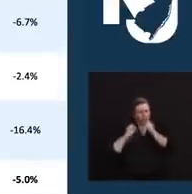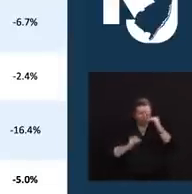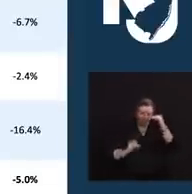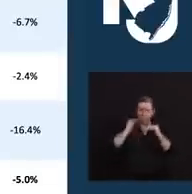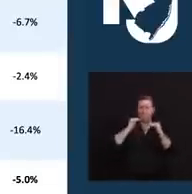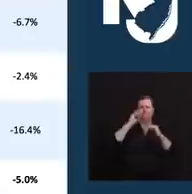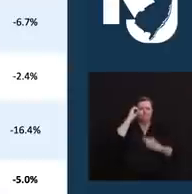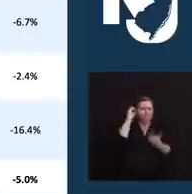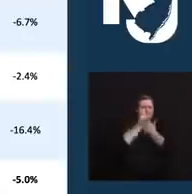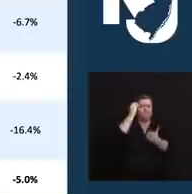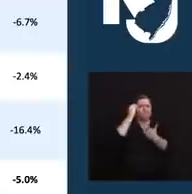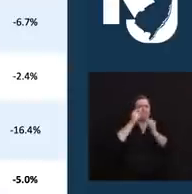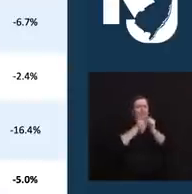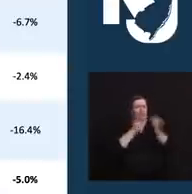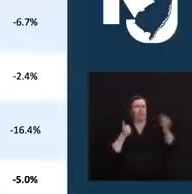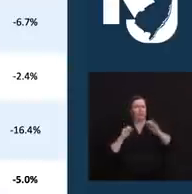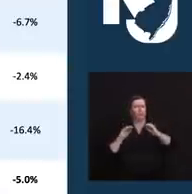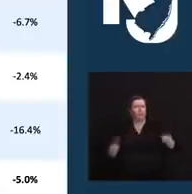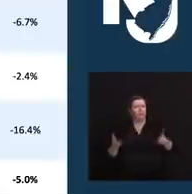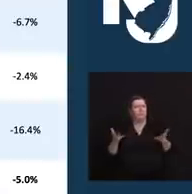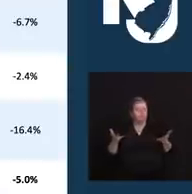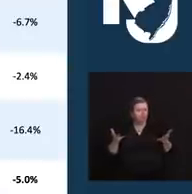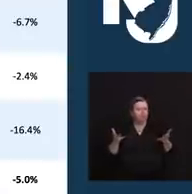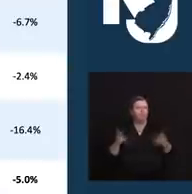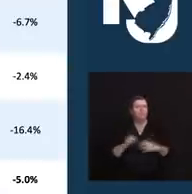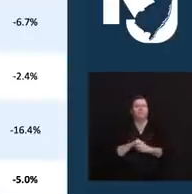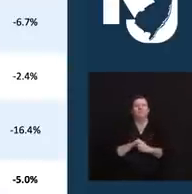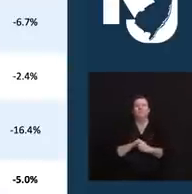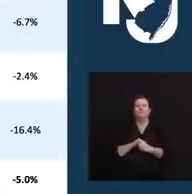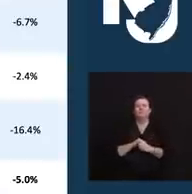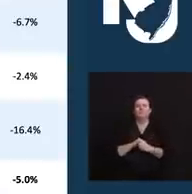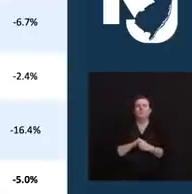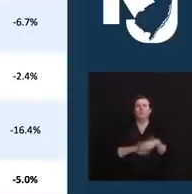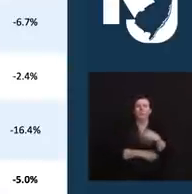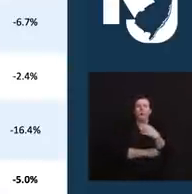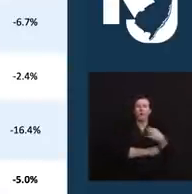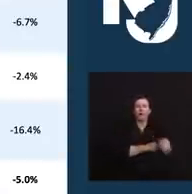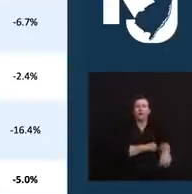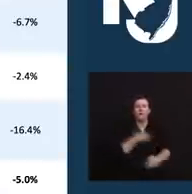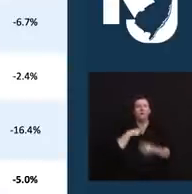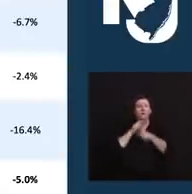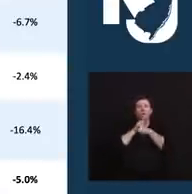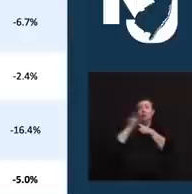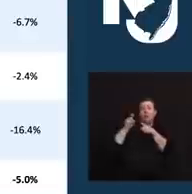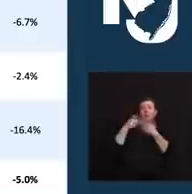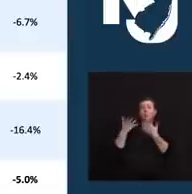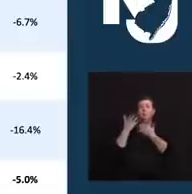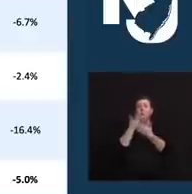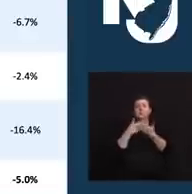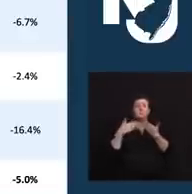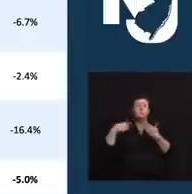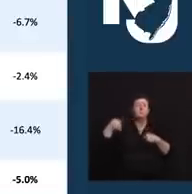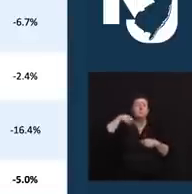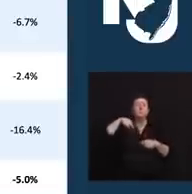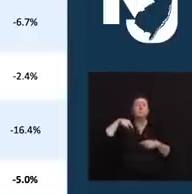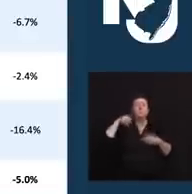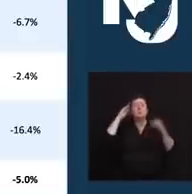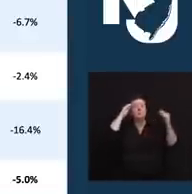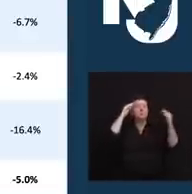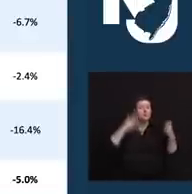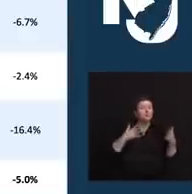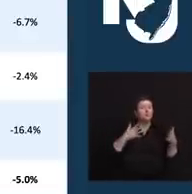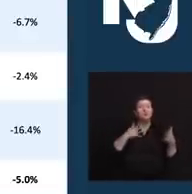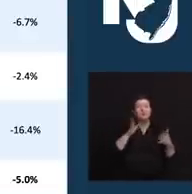them, I spoke to some this morning, in fact, and I want to give them a big shout out, the educators, the moms and dads, the kids,